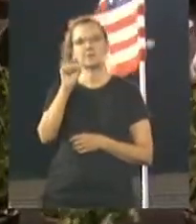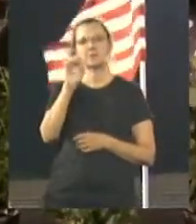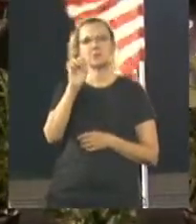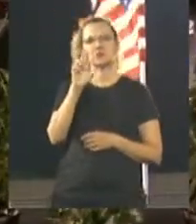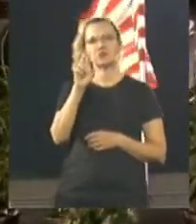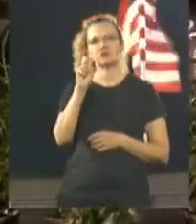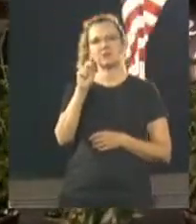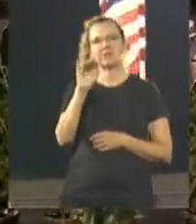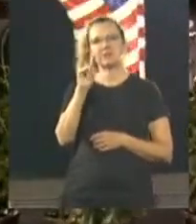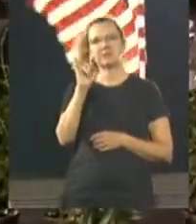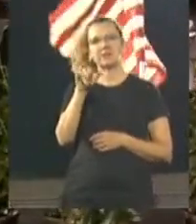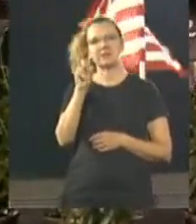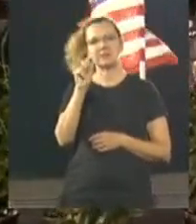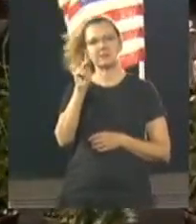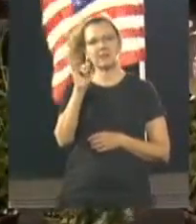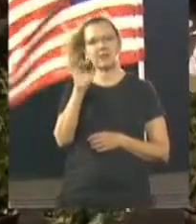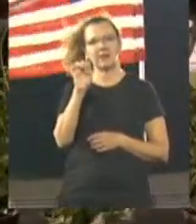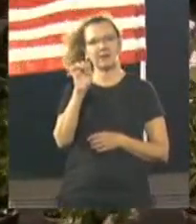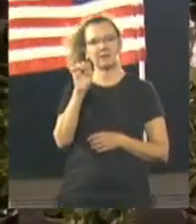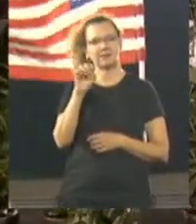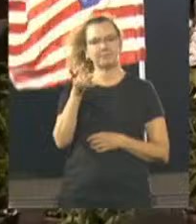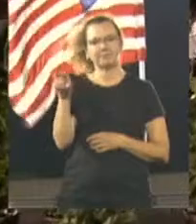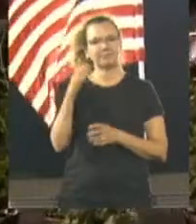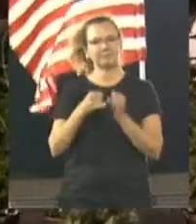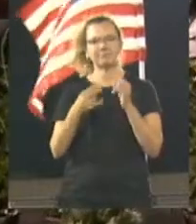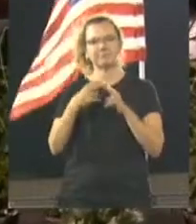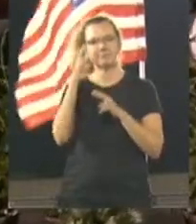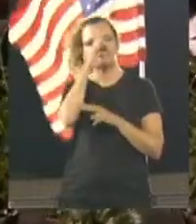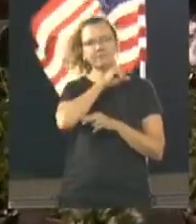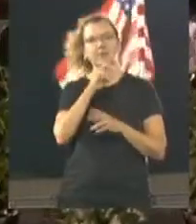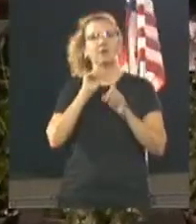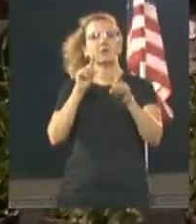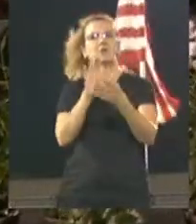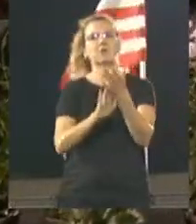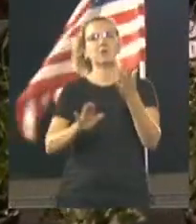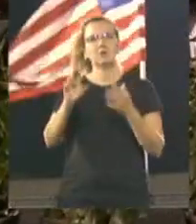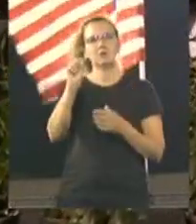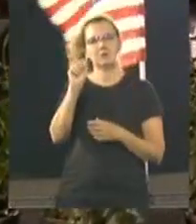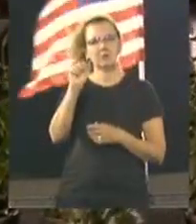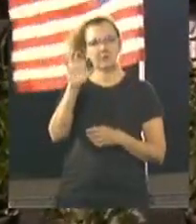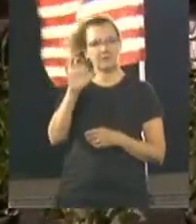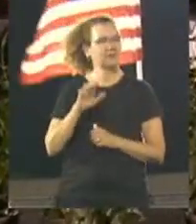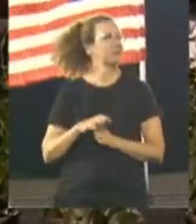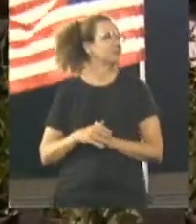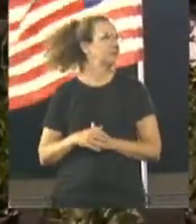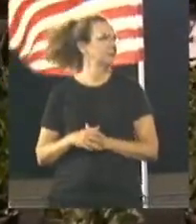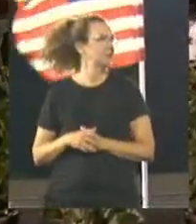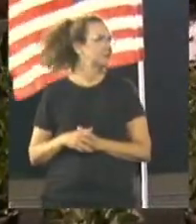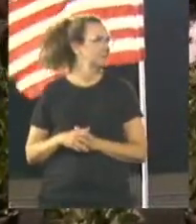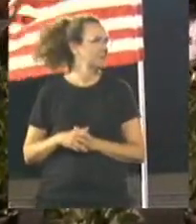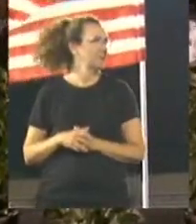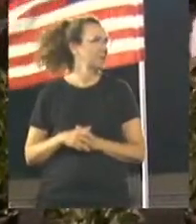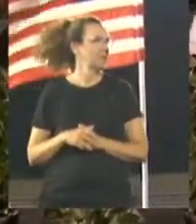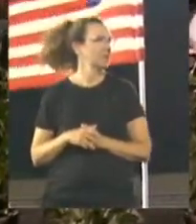Serenity Sky A. Muth will be attending San Antonio College.